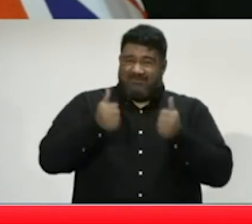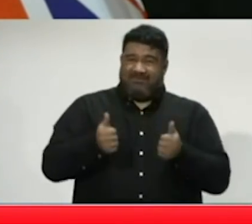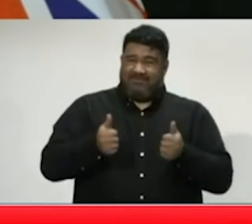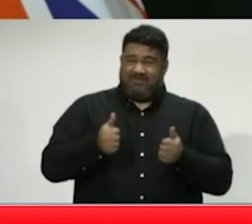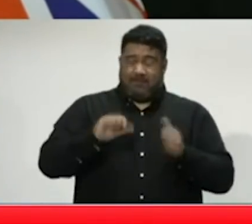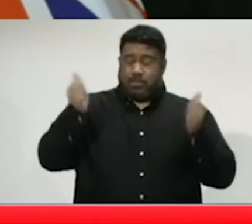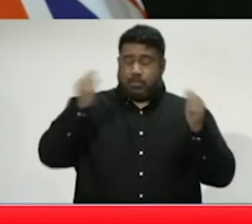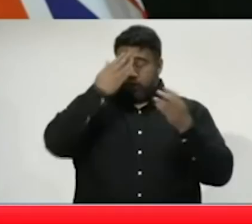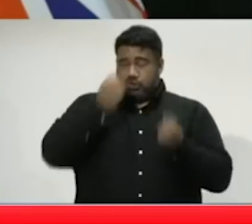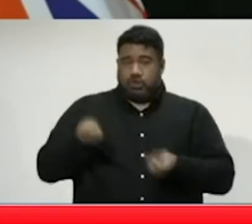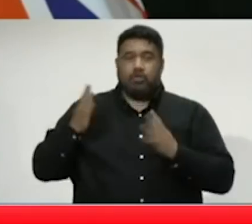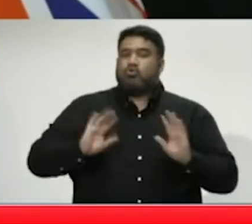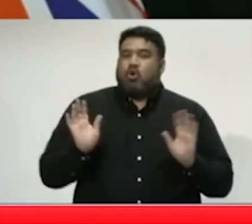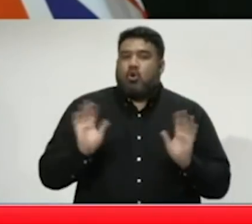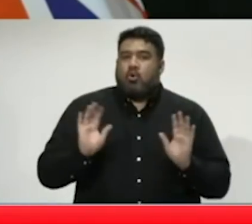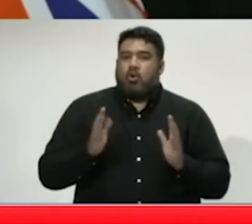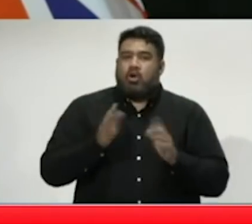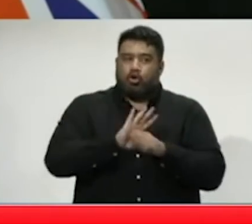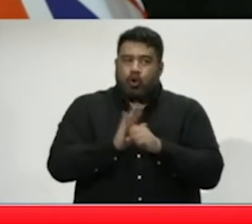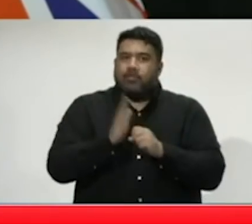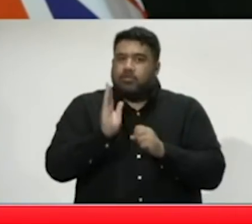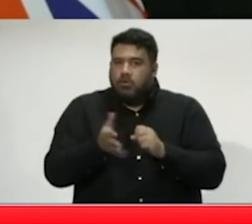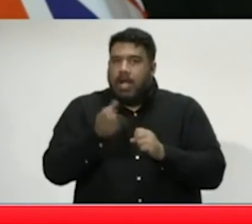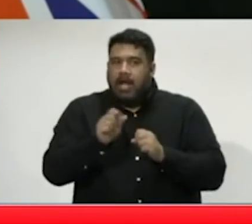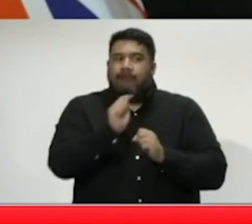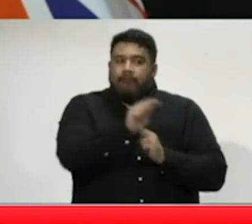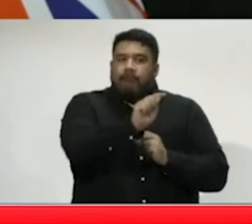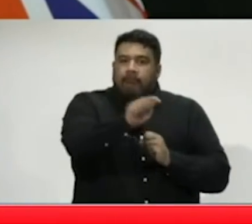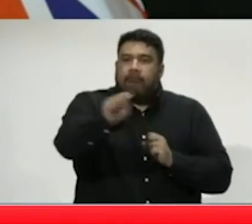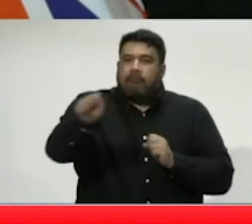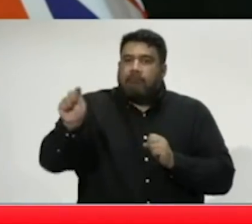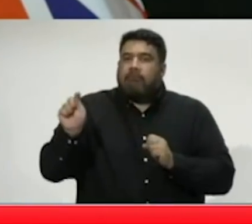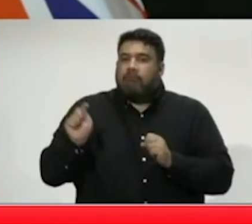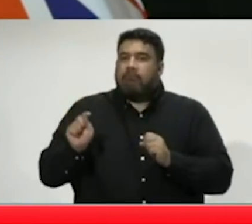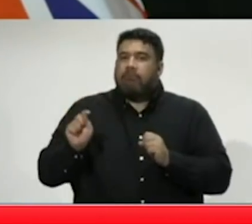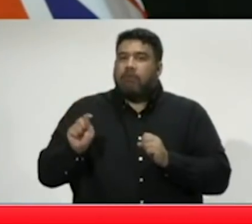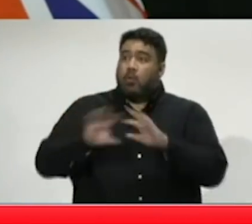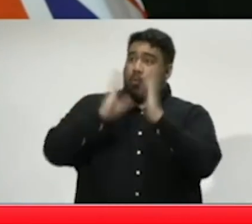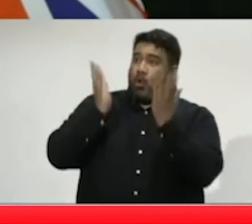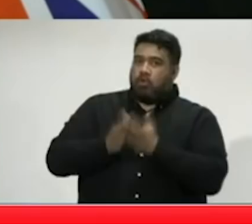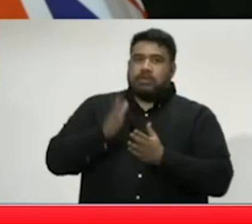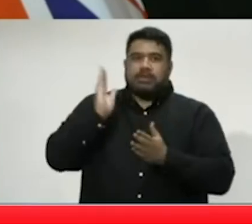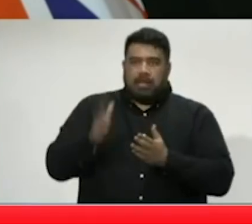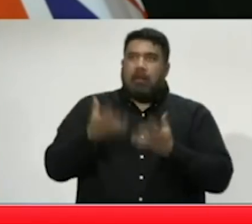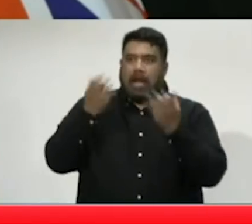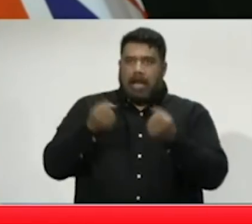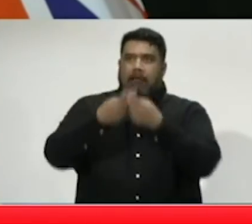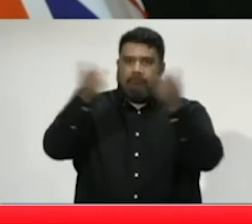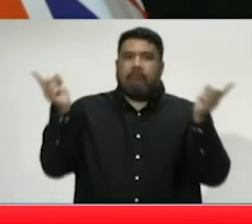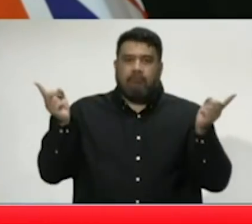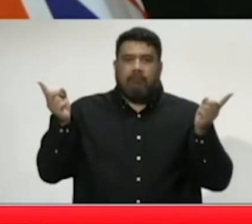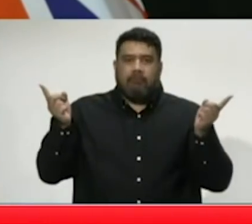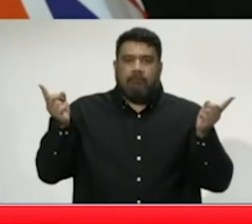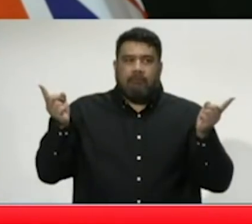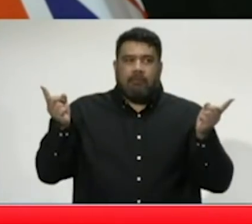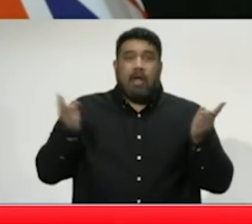still present in New Zealand. And it is certainly still present around the world. And while that remains the case,